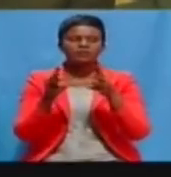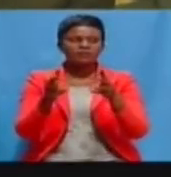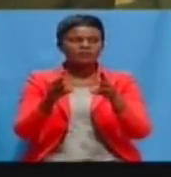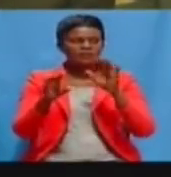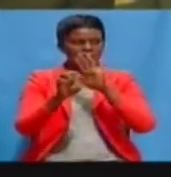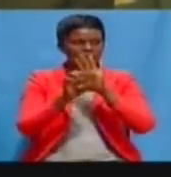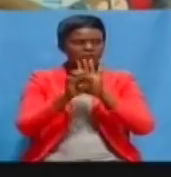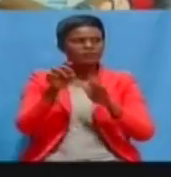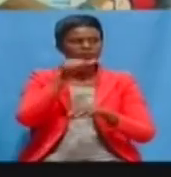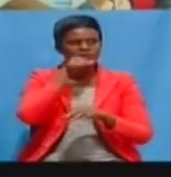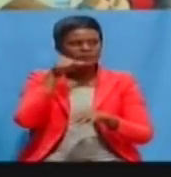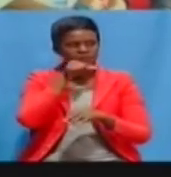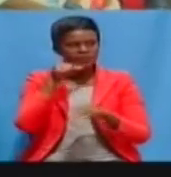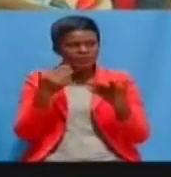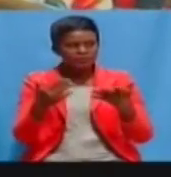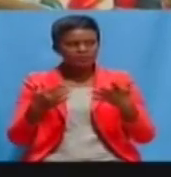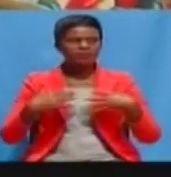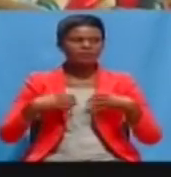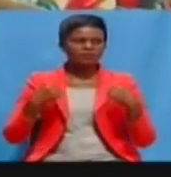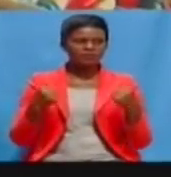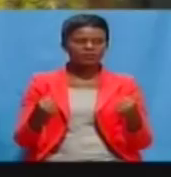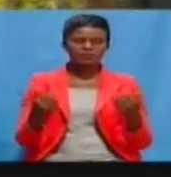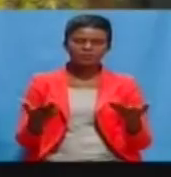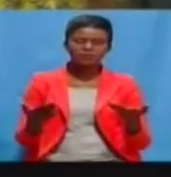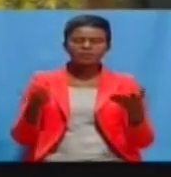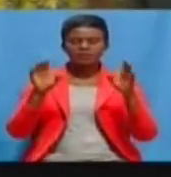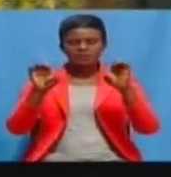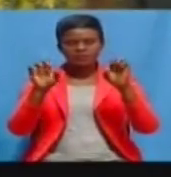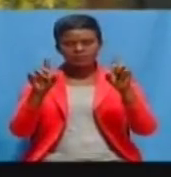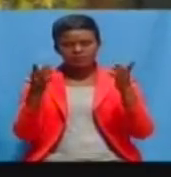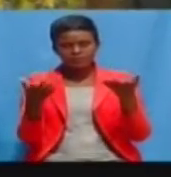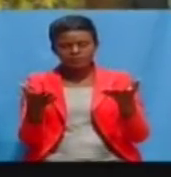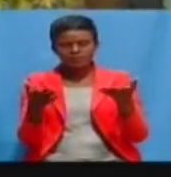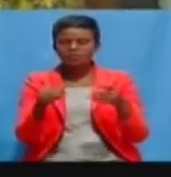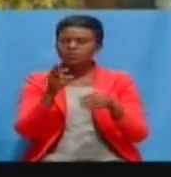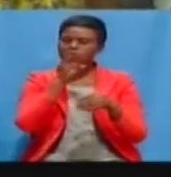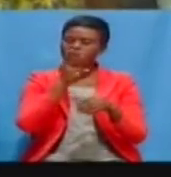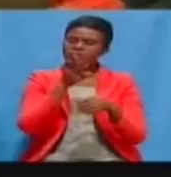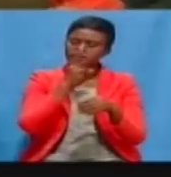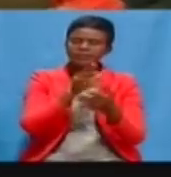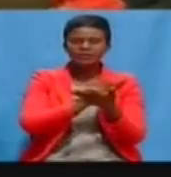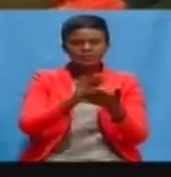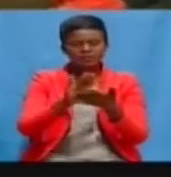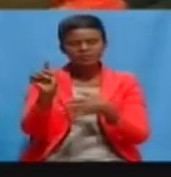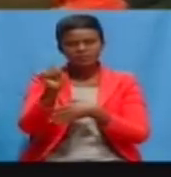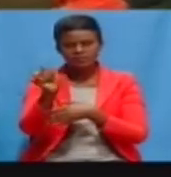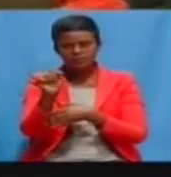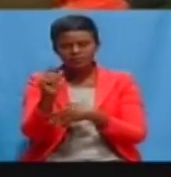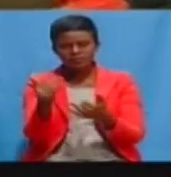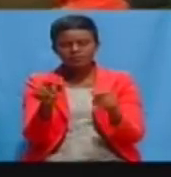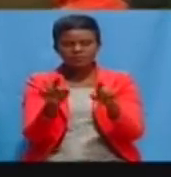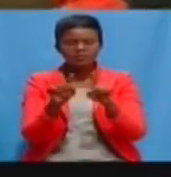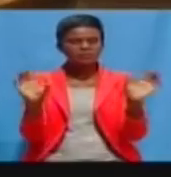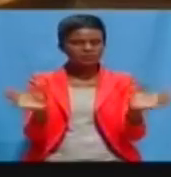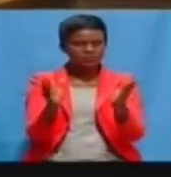as agriculture, health, education, water and sanitation, and the promotion